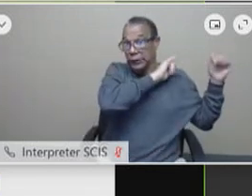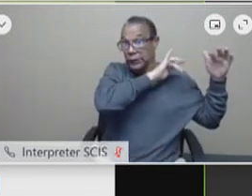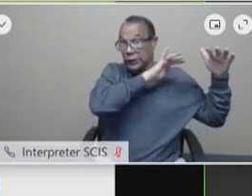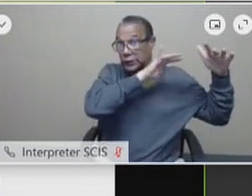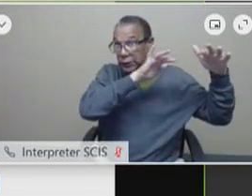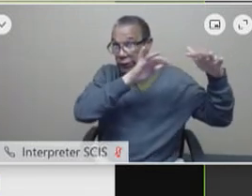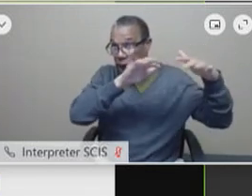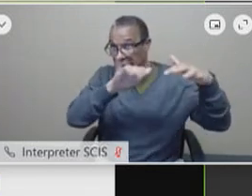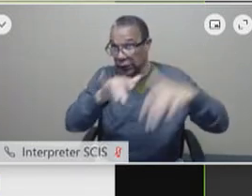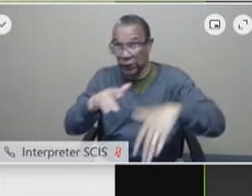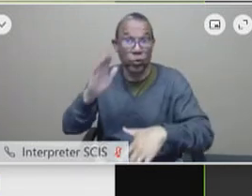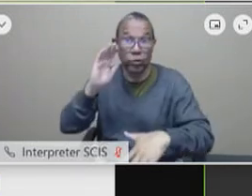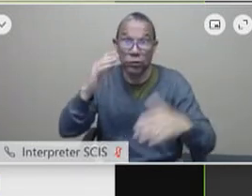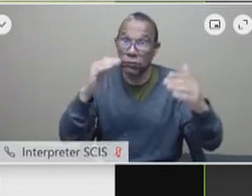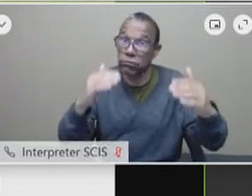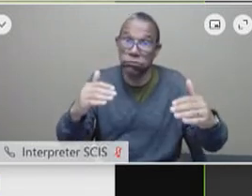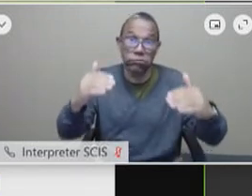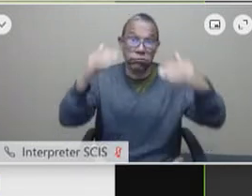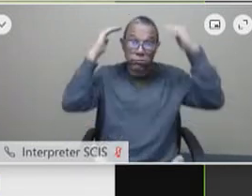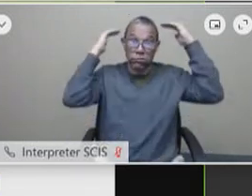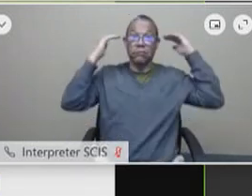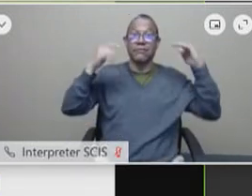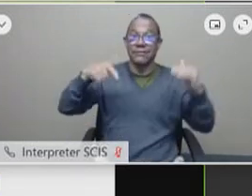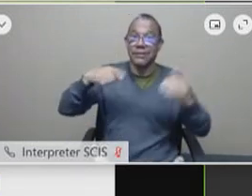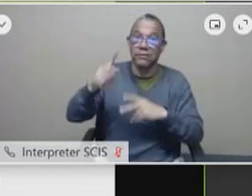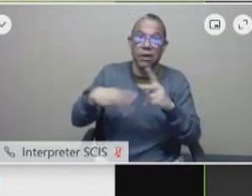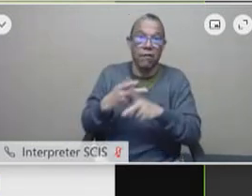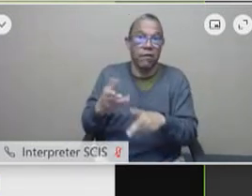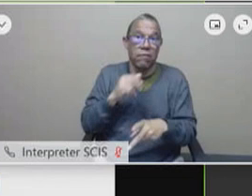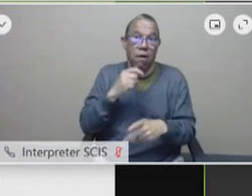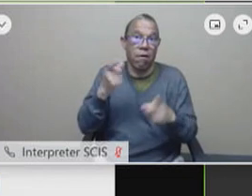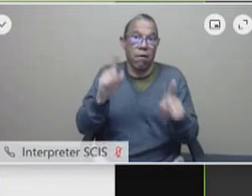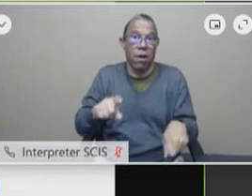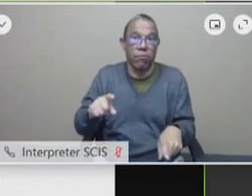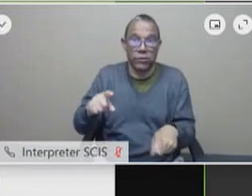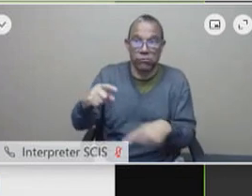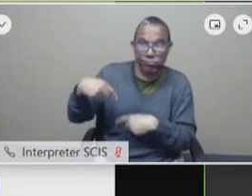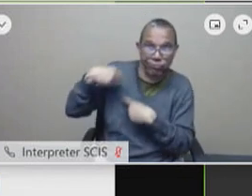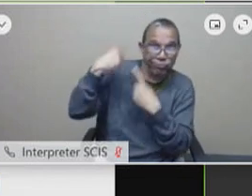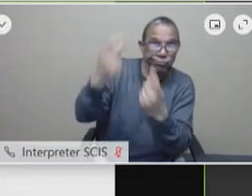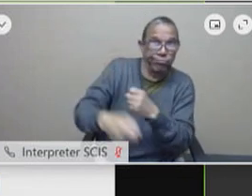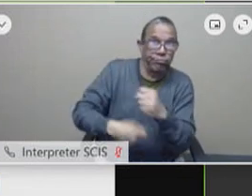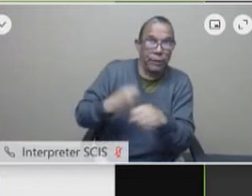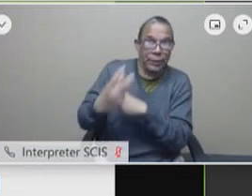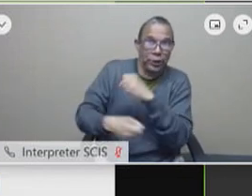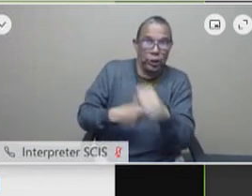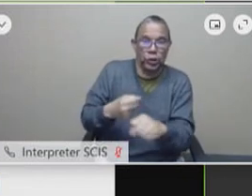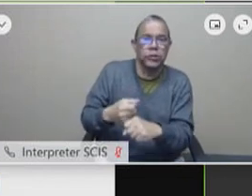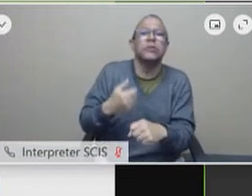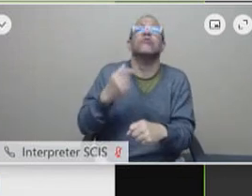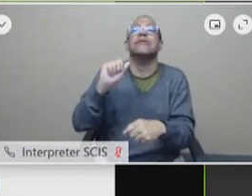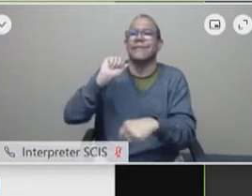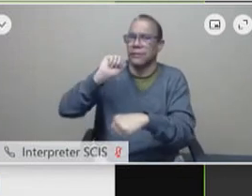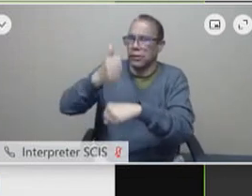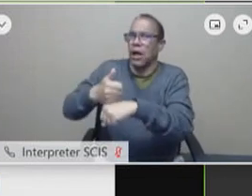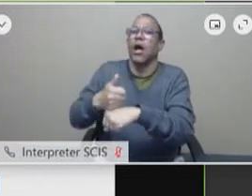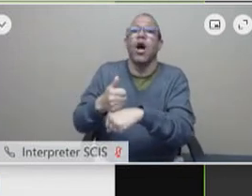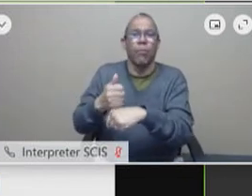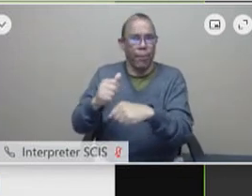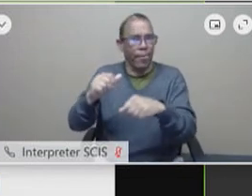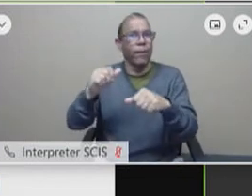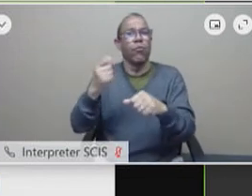within city government that was formed 50 years ago to meet these types of demands,